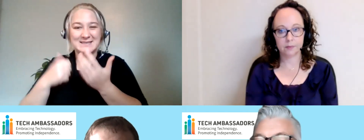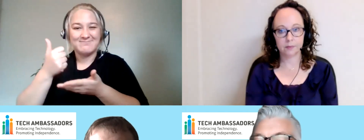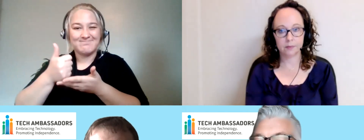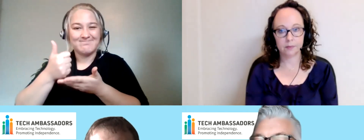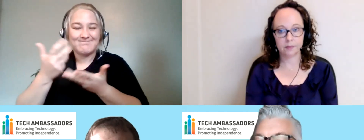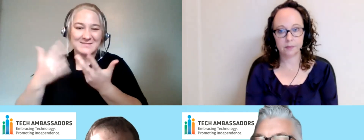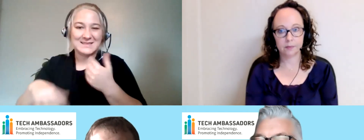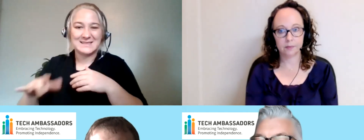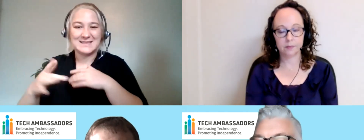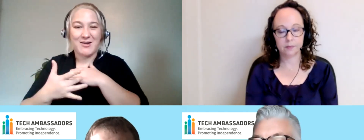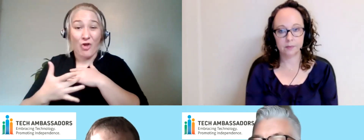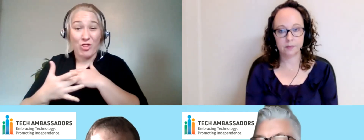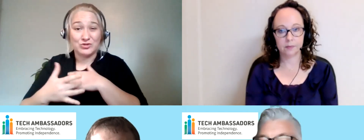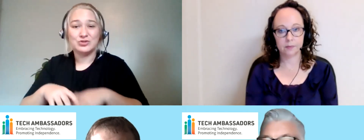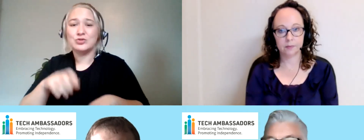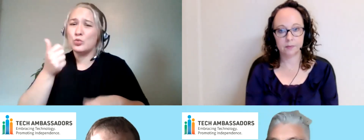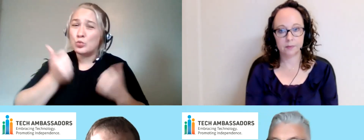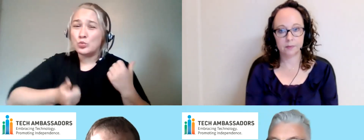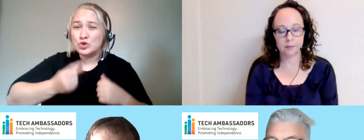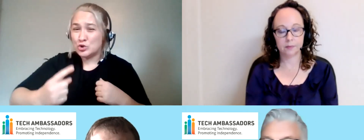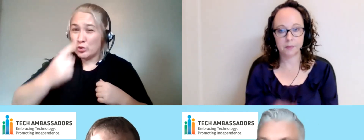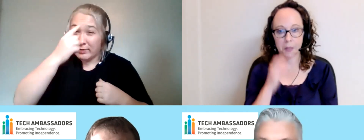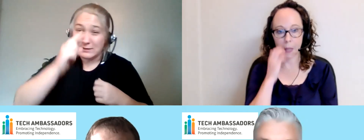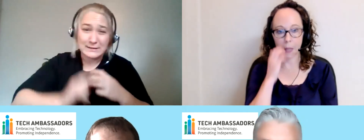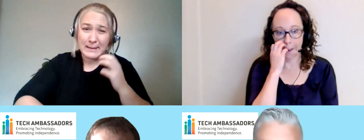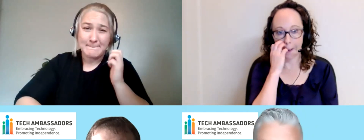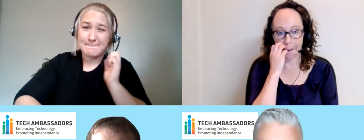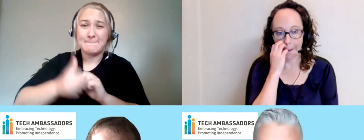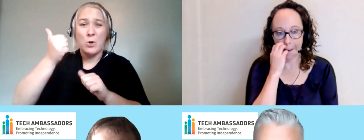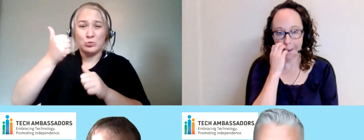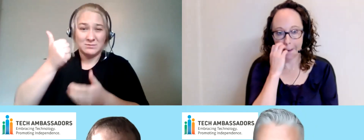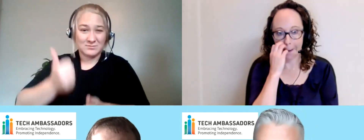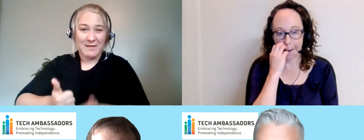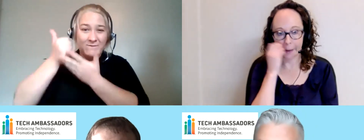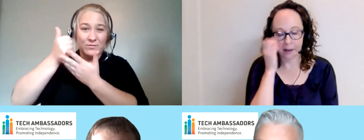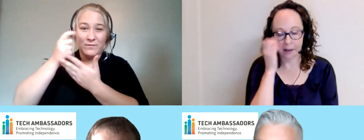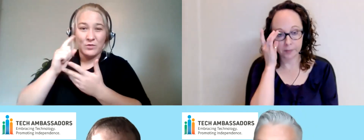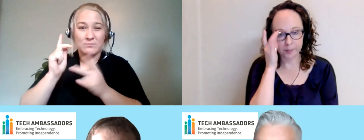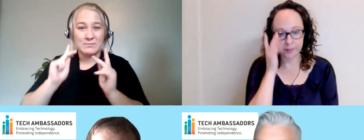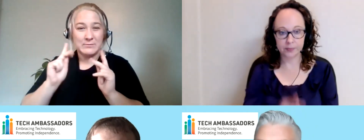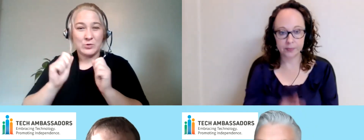those do you feel is the most helpful to people with developmental disabilities?